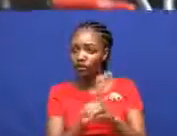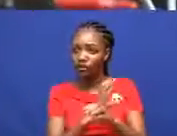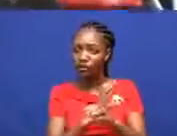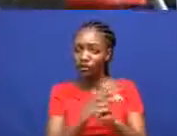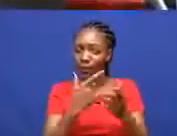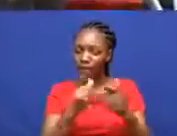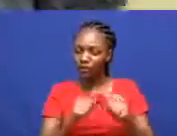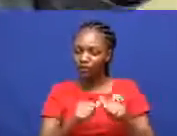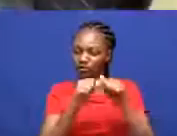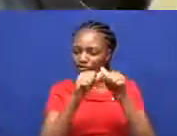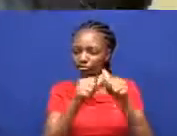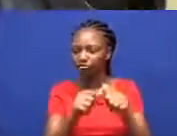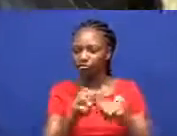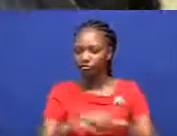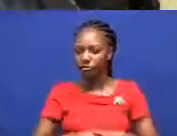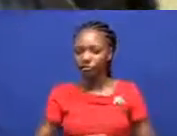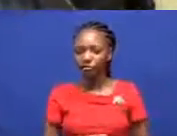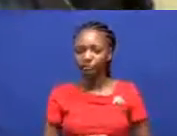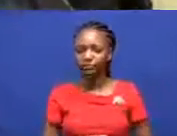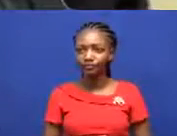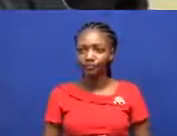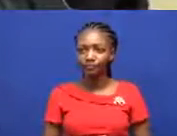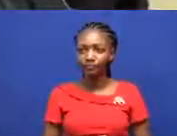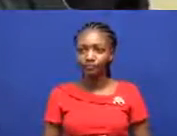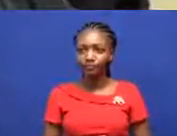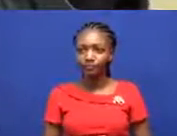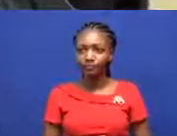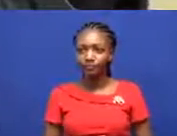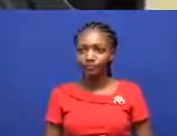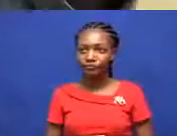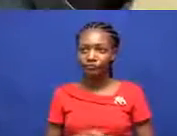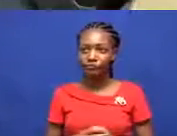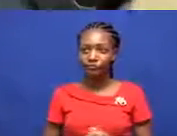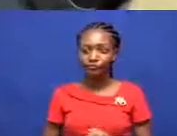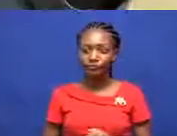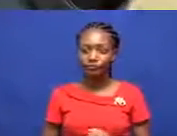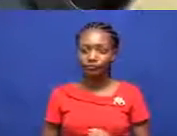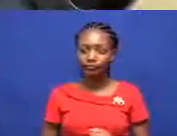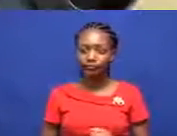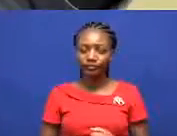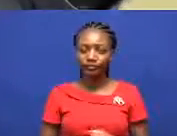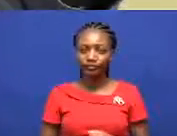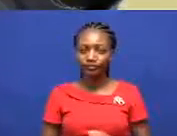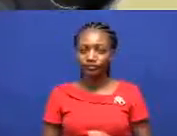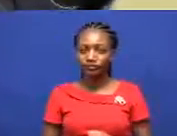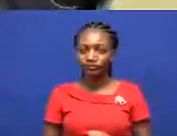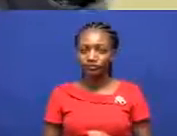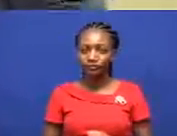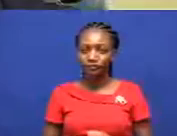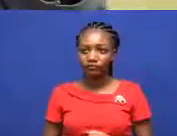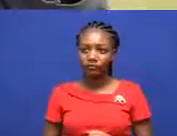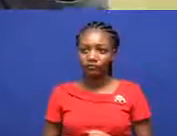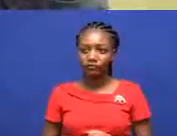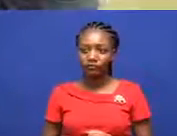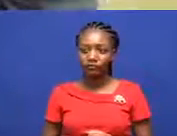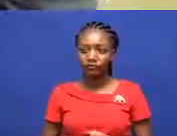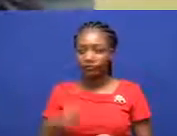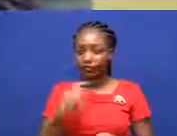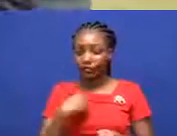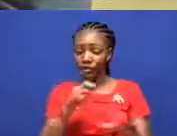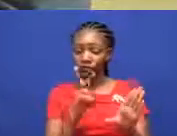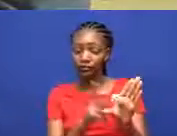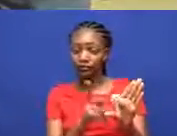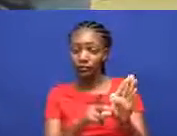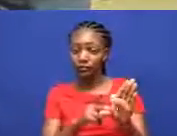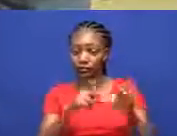just but the limit. Gigs nimepata kidogo kwa church,